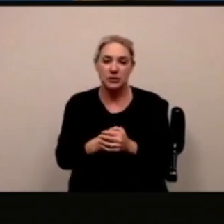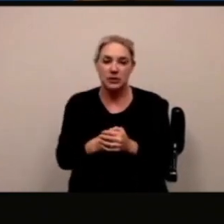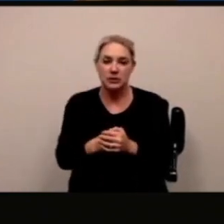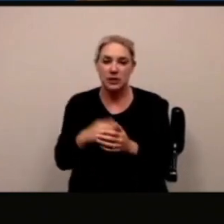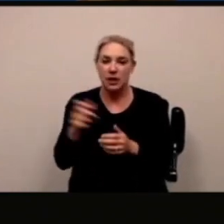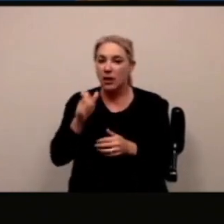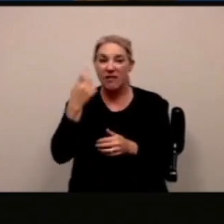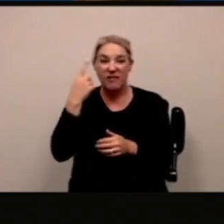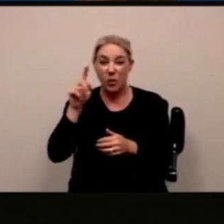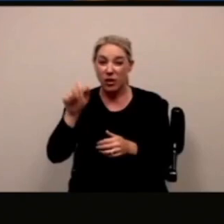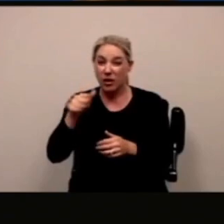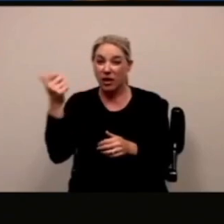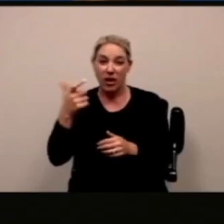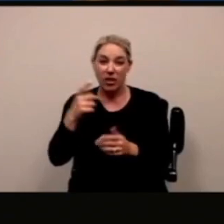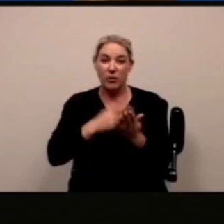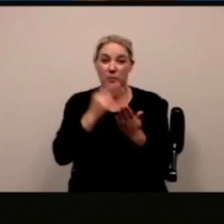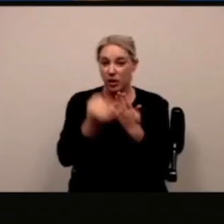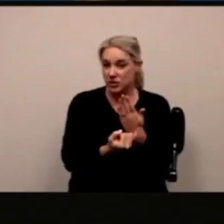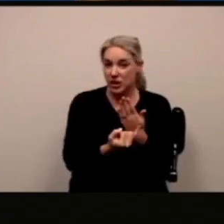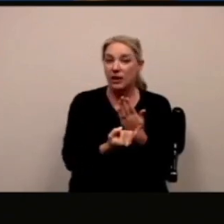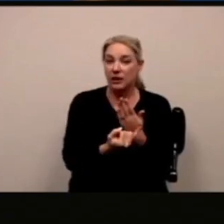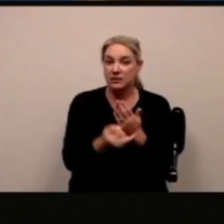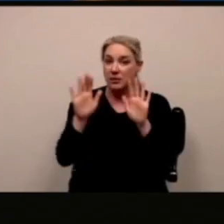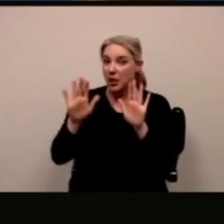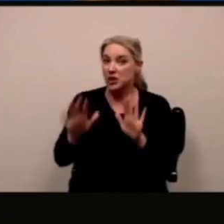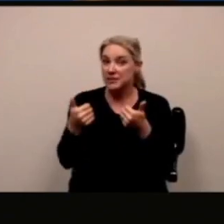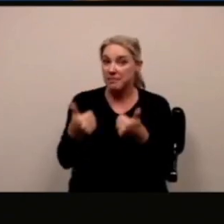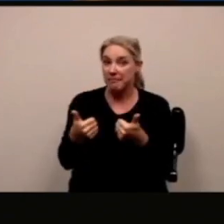or opportunities for learning.